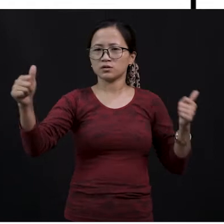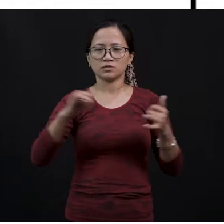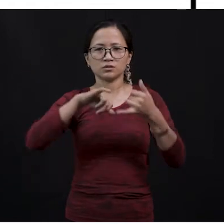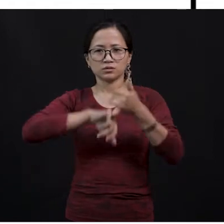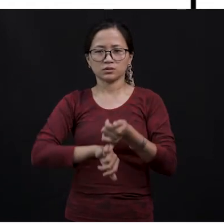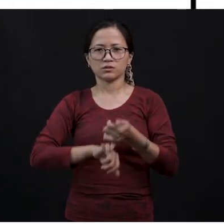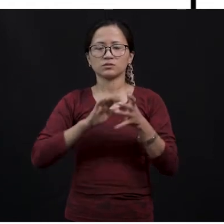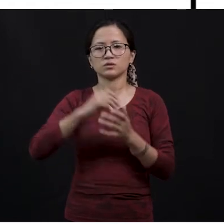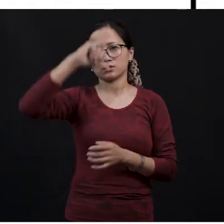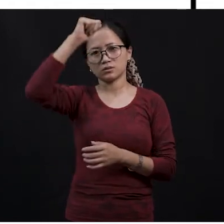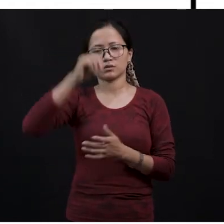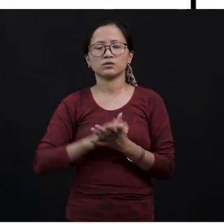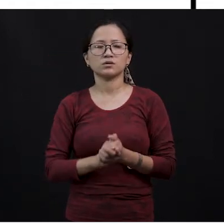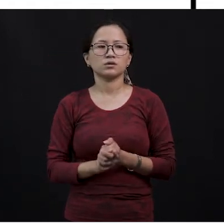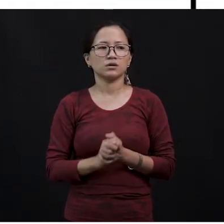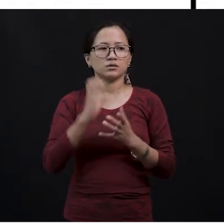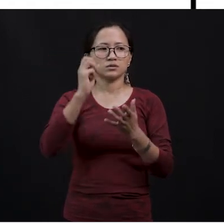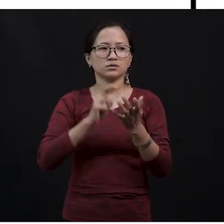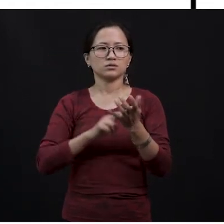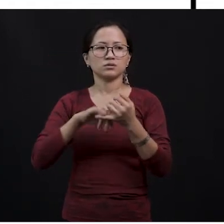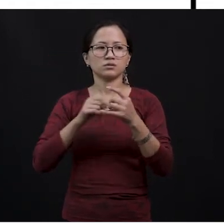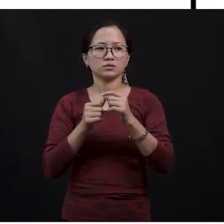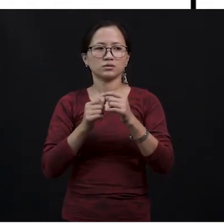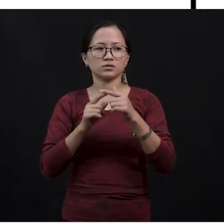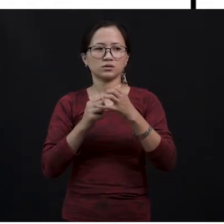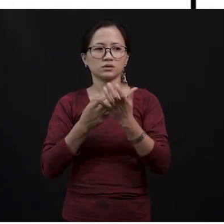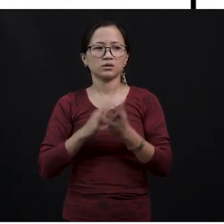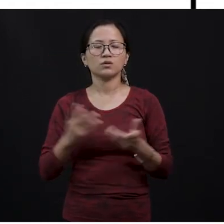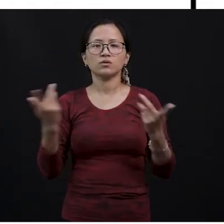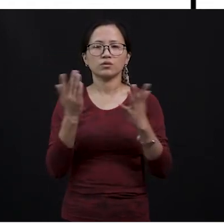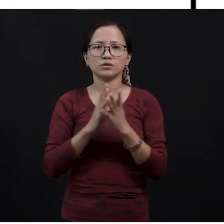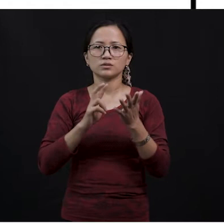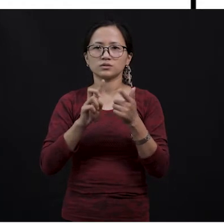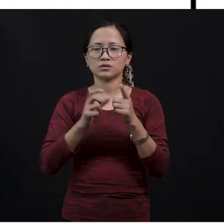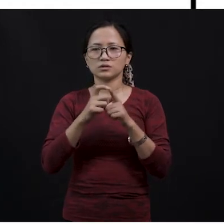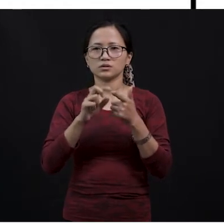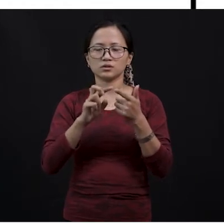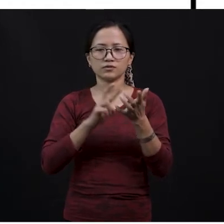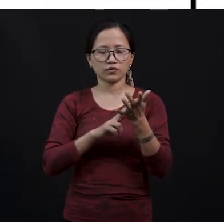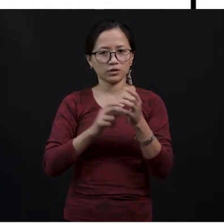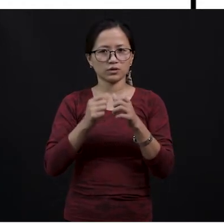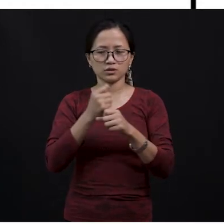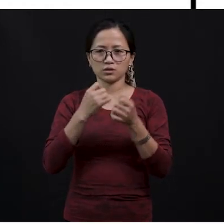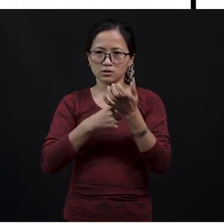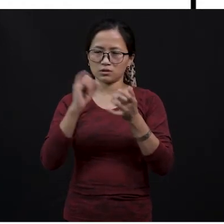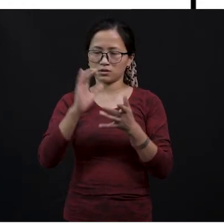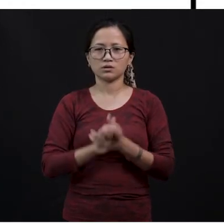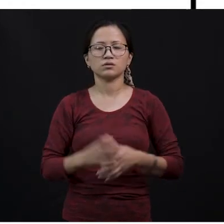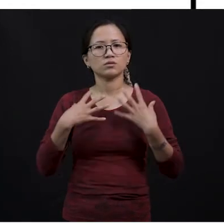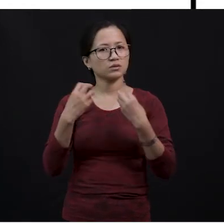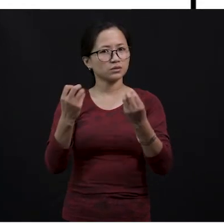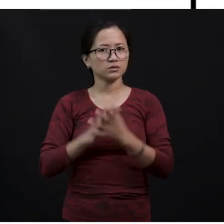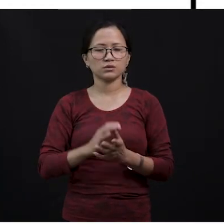India. And there was a constant threat to Delhi from the Mongols, while Devagiri was a safe place. So he thinks that if he